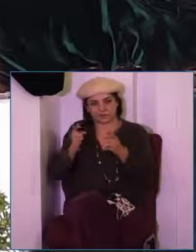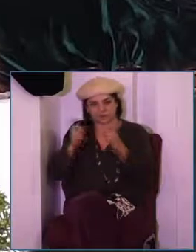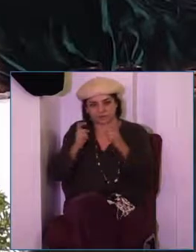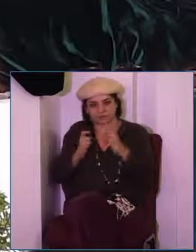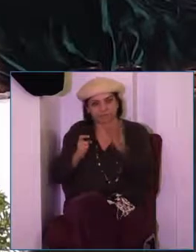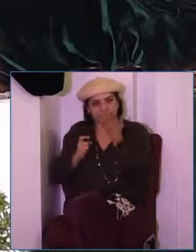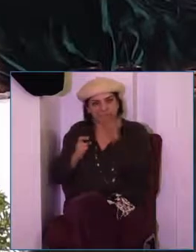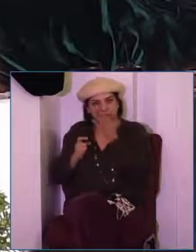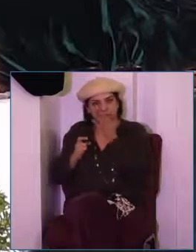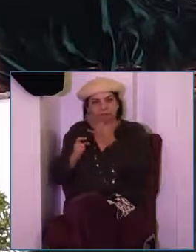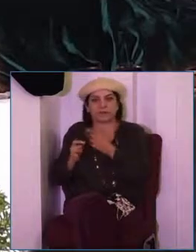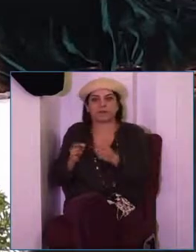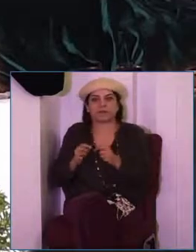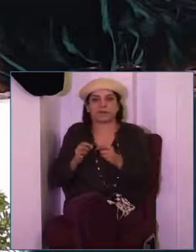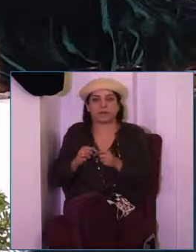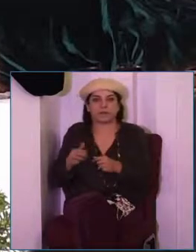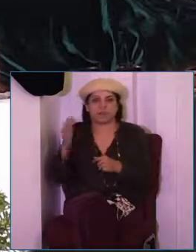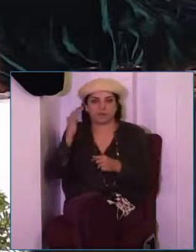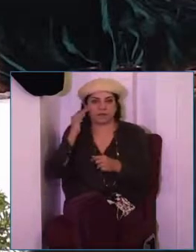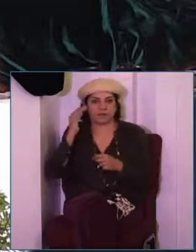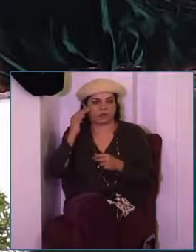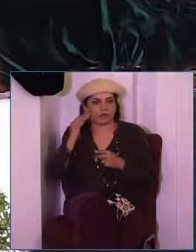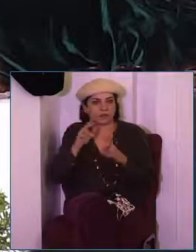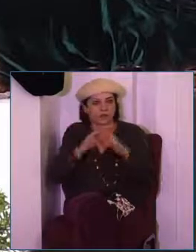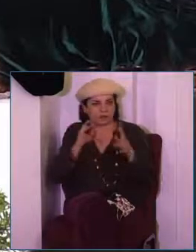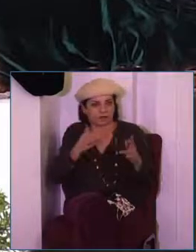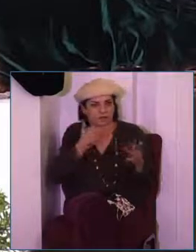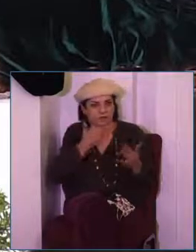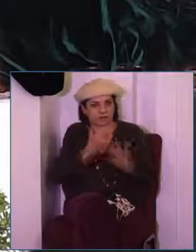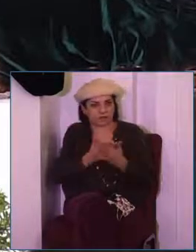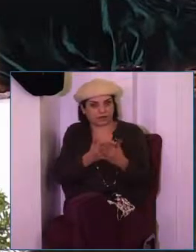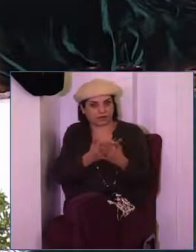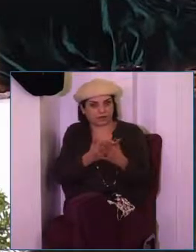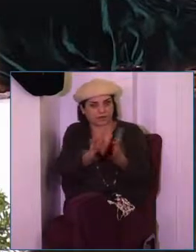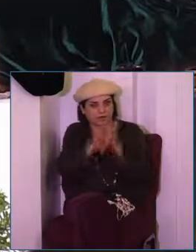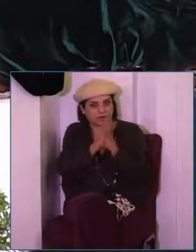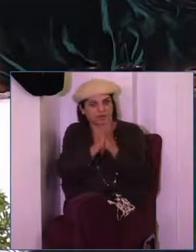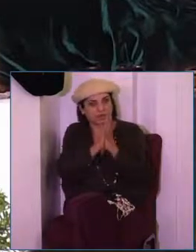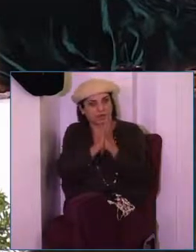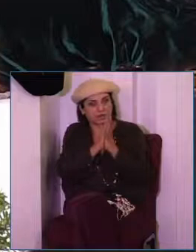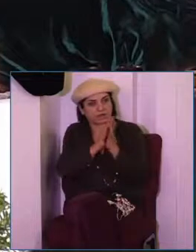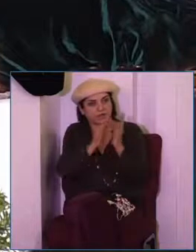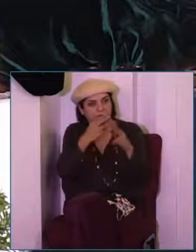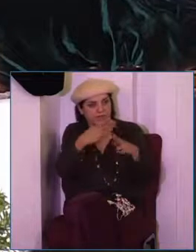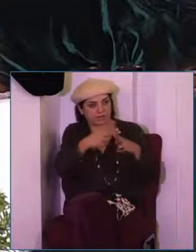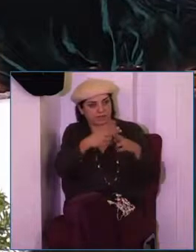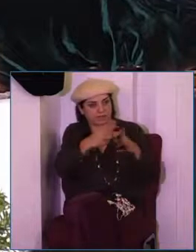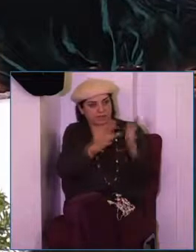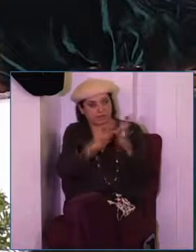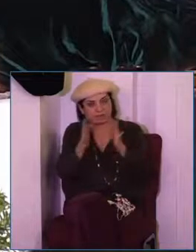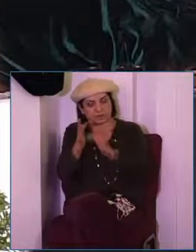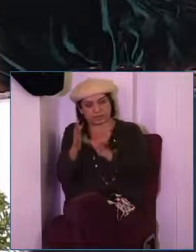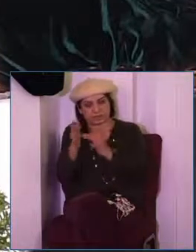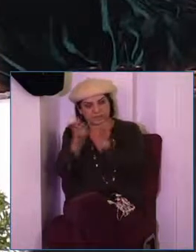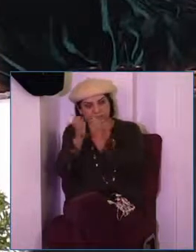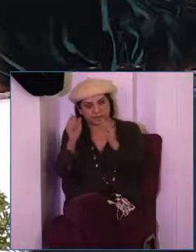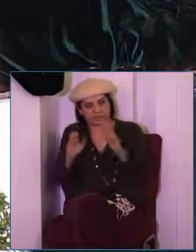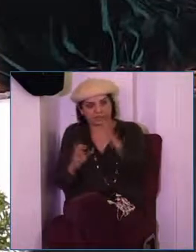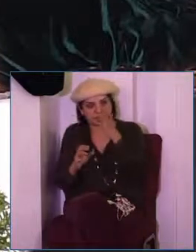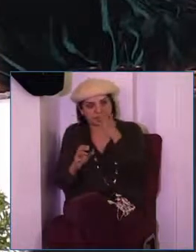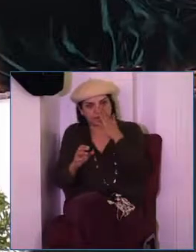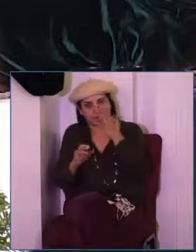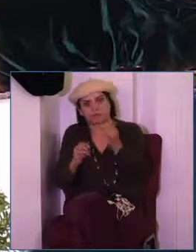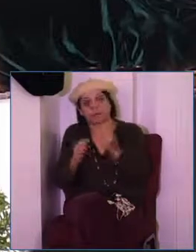And we know very well, when we pray in the name of Jesus, our Savior, that which we